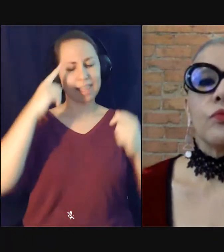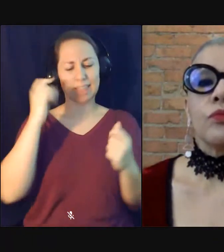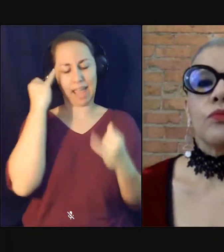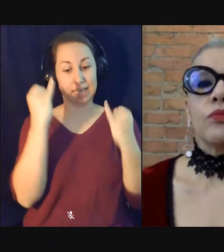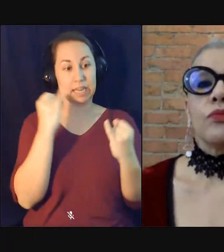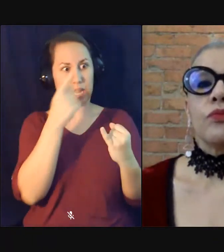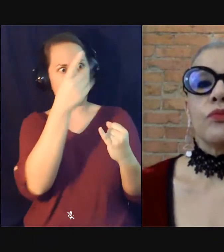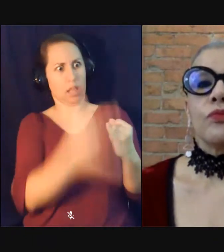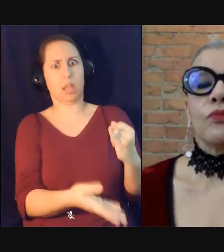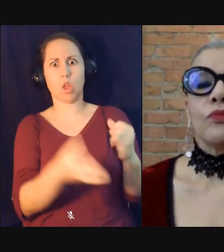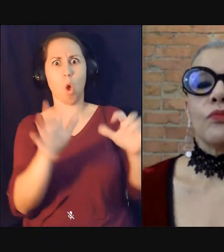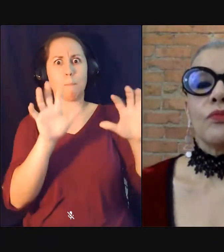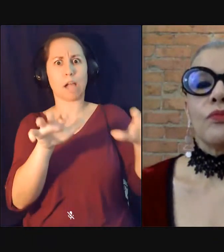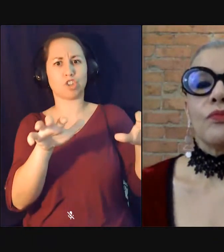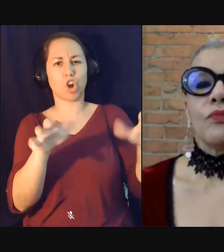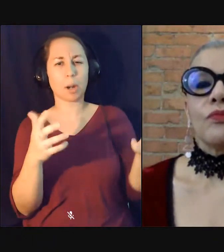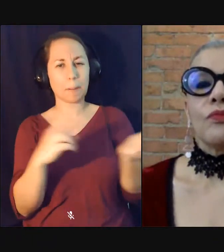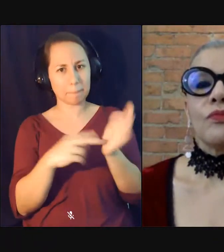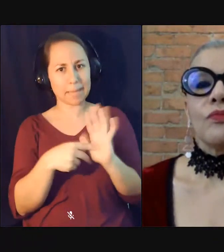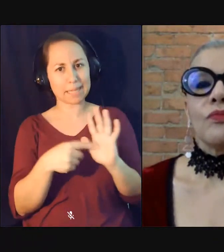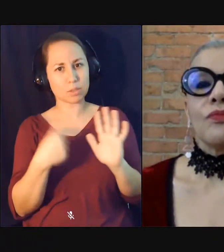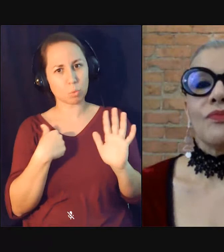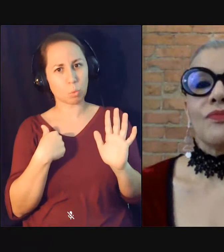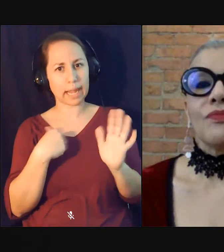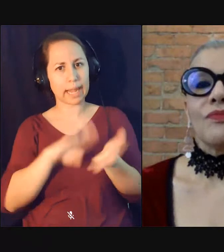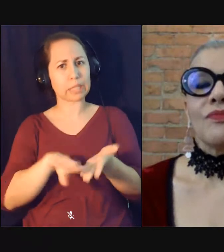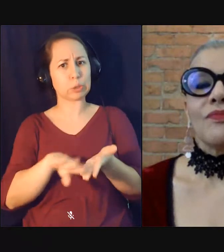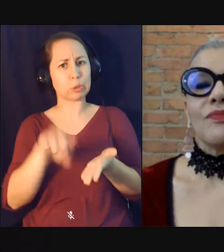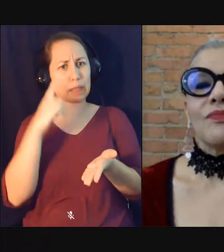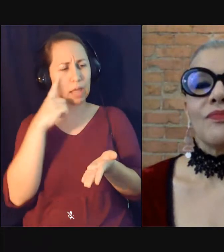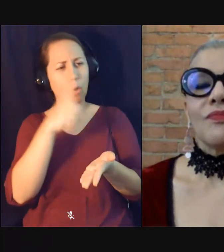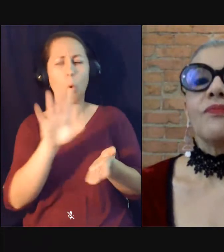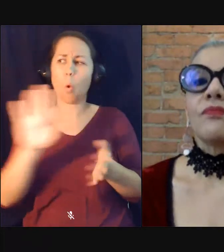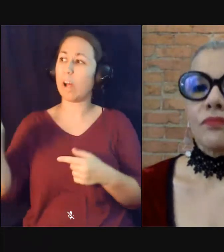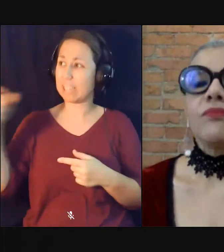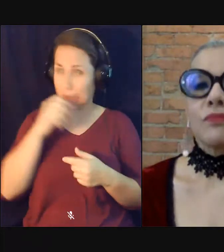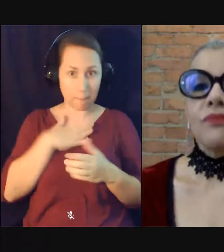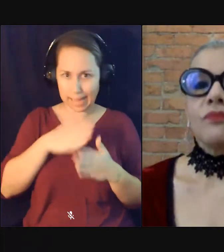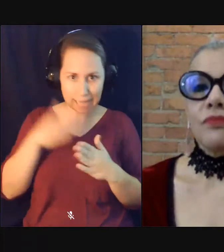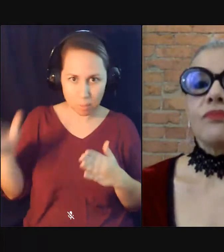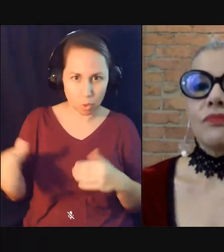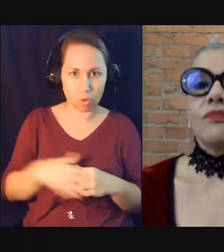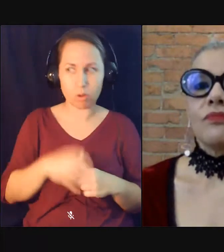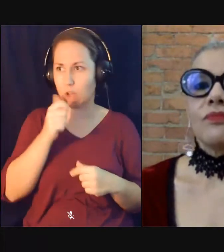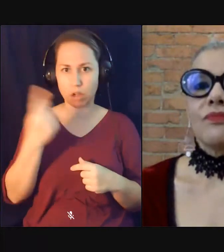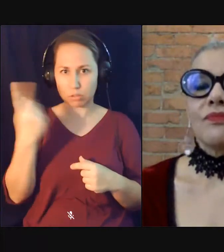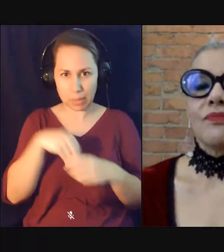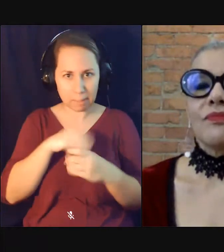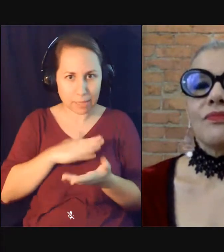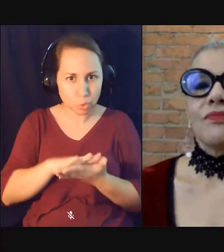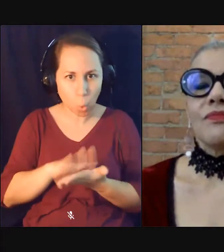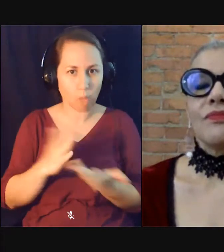inhuman monsters absolves us of thinking, could it be someone in my neighborhood? Could it be someone in my school? Could it be